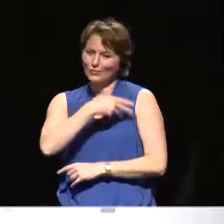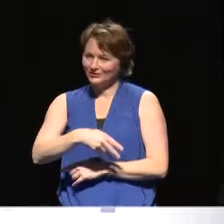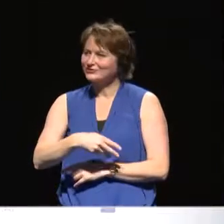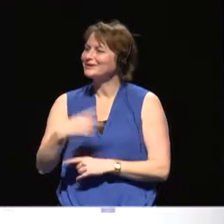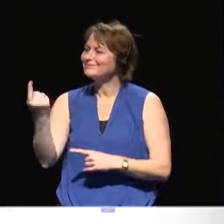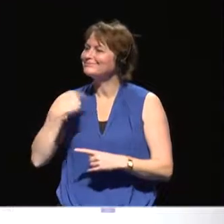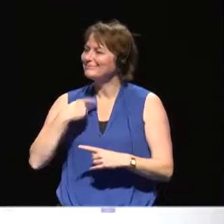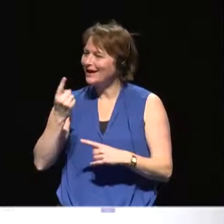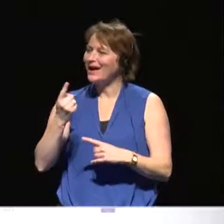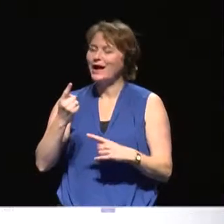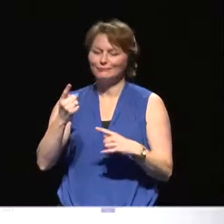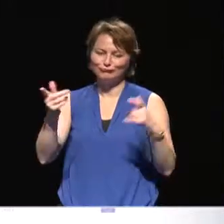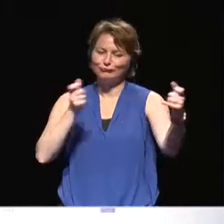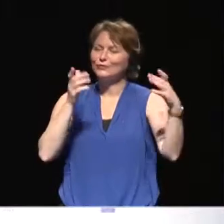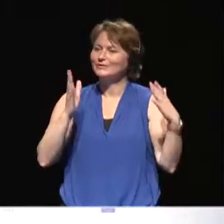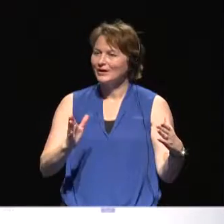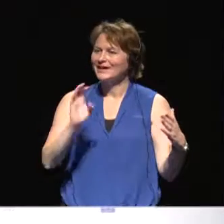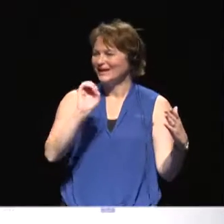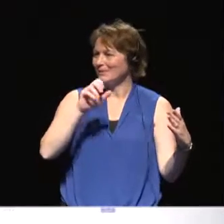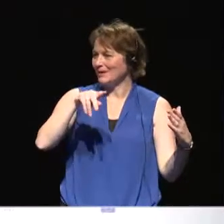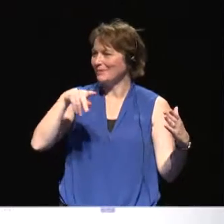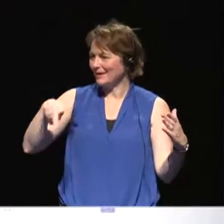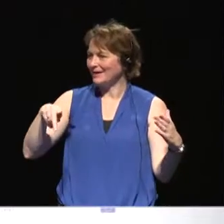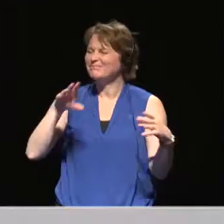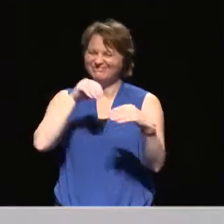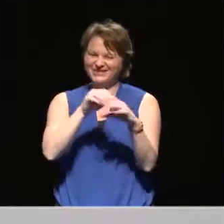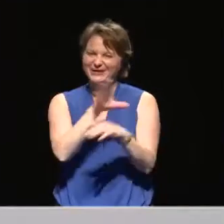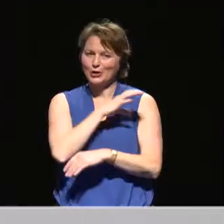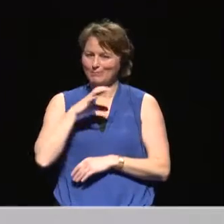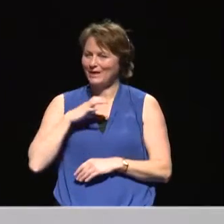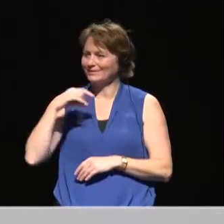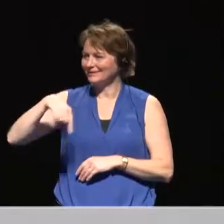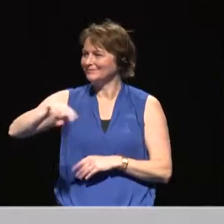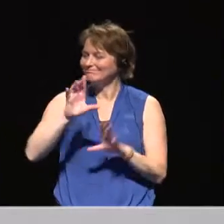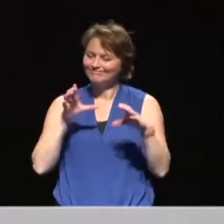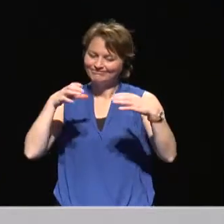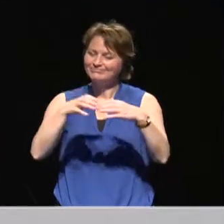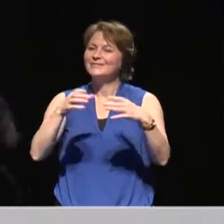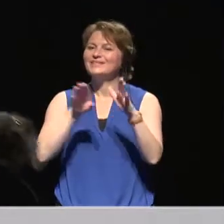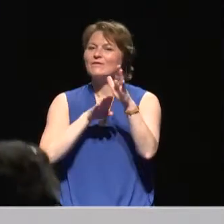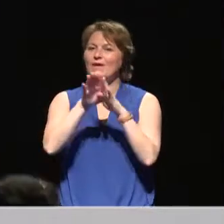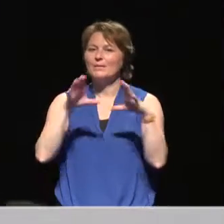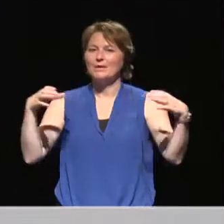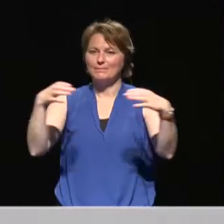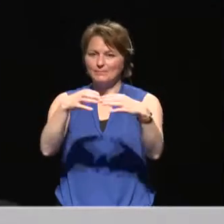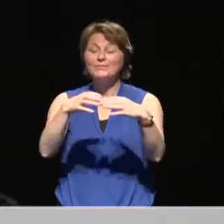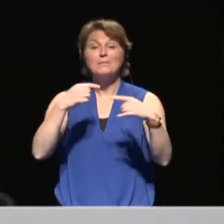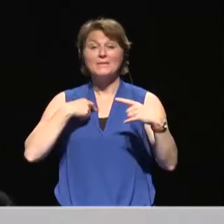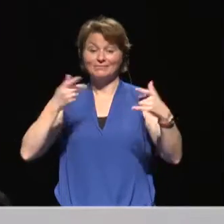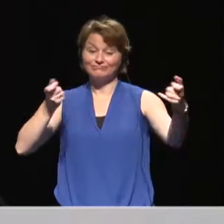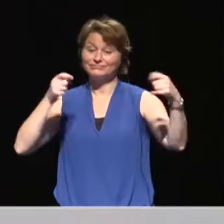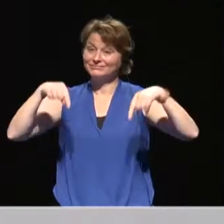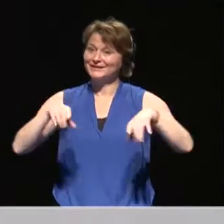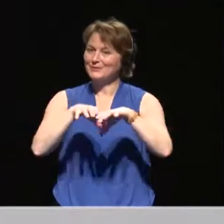European People's Party in the Development Committee, and I will be serving today as your moderator this morning for this panel.